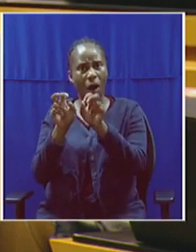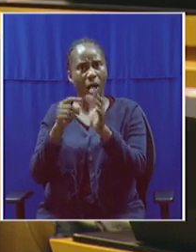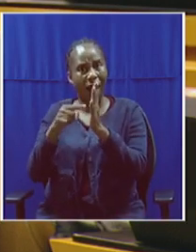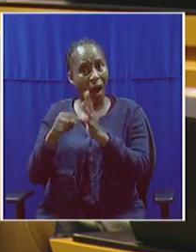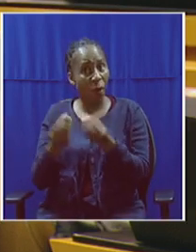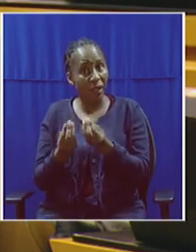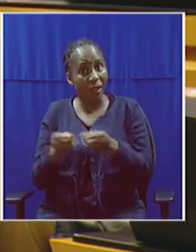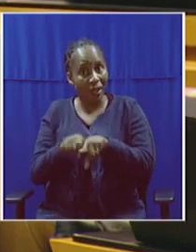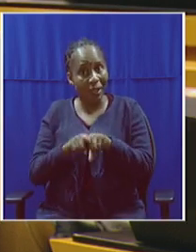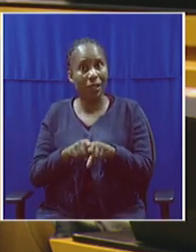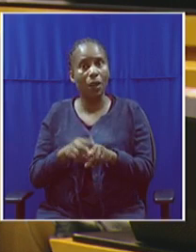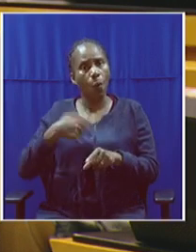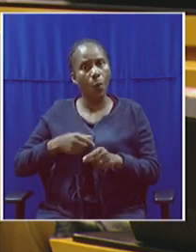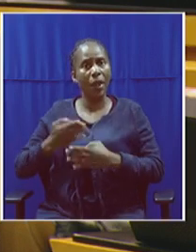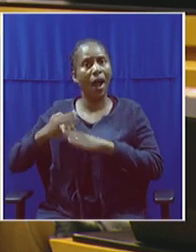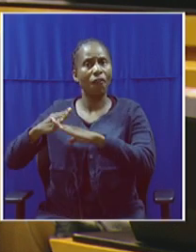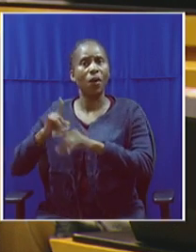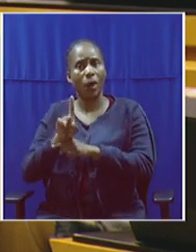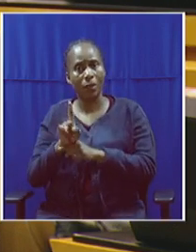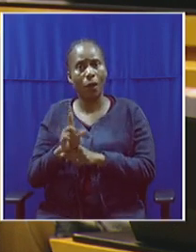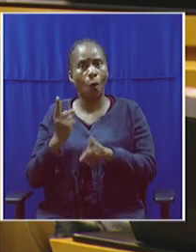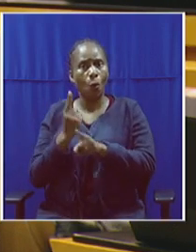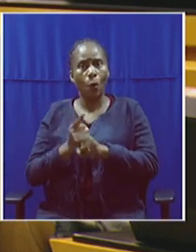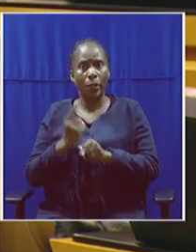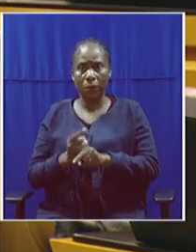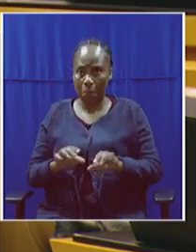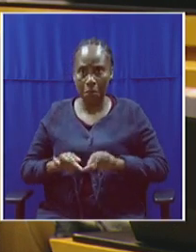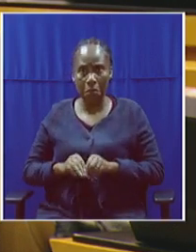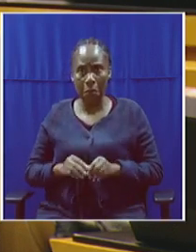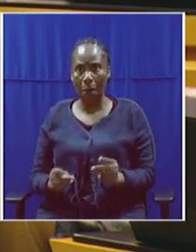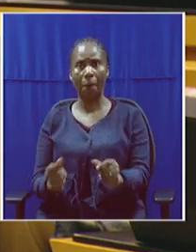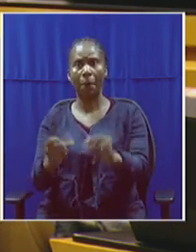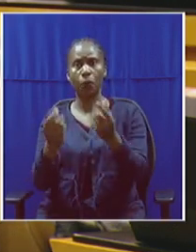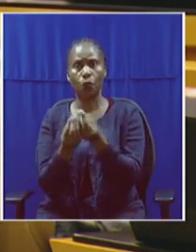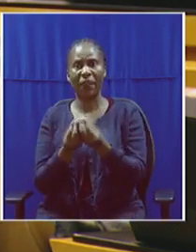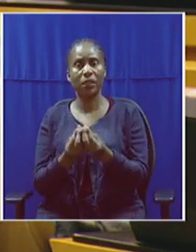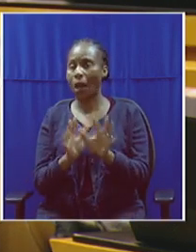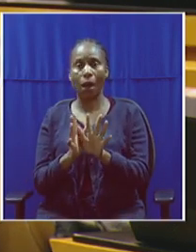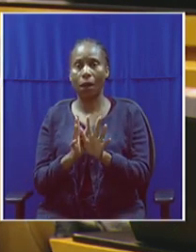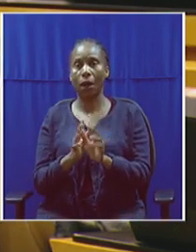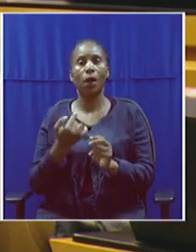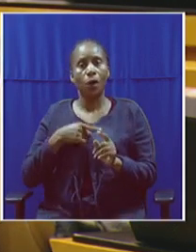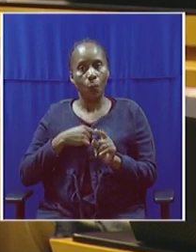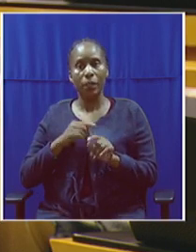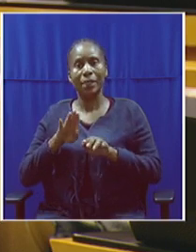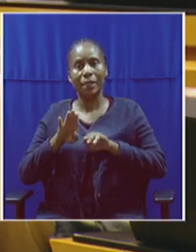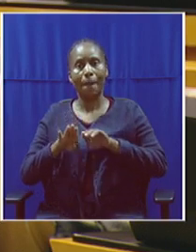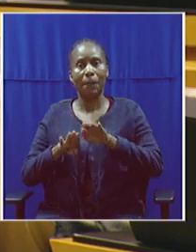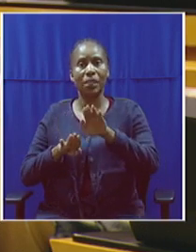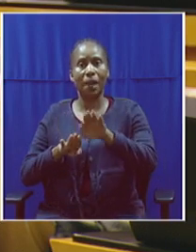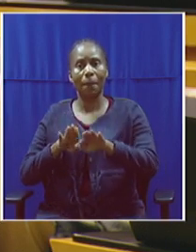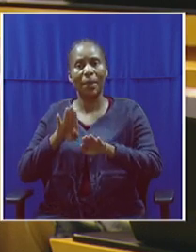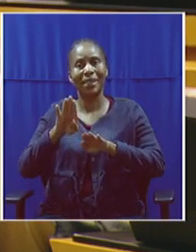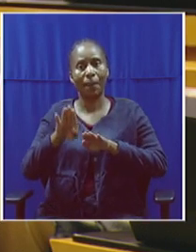the time is to put the card before the O you follow steps painstakingly step